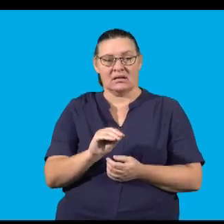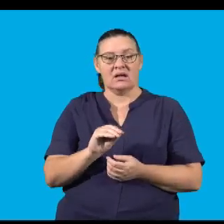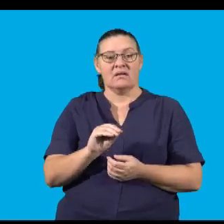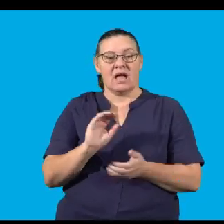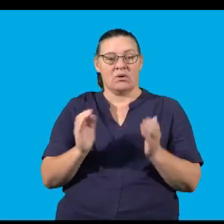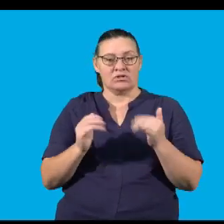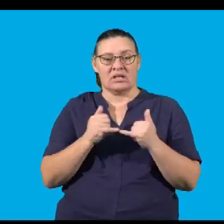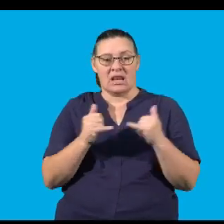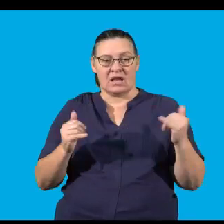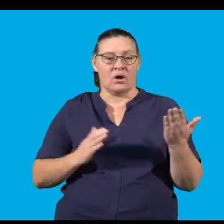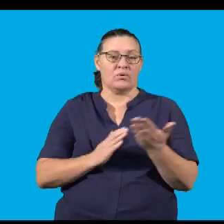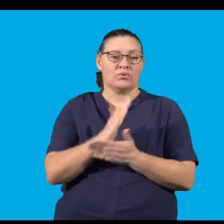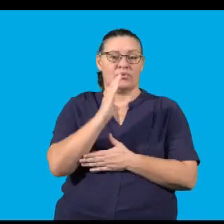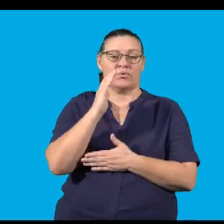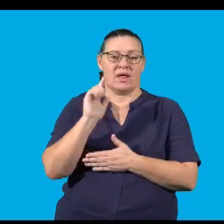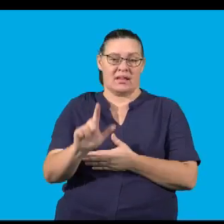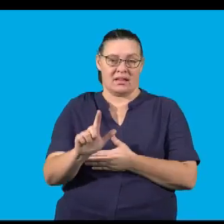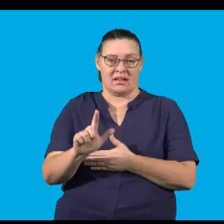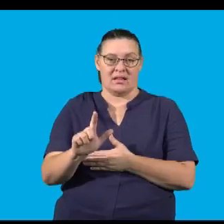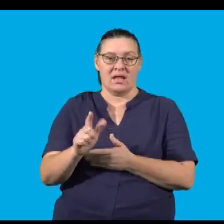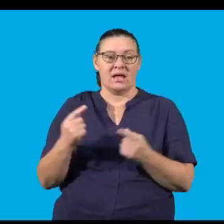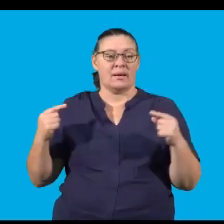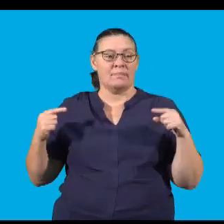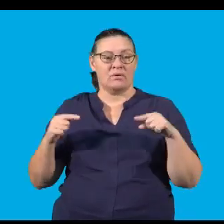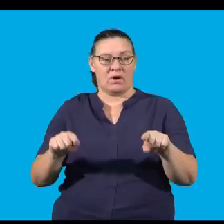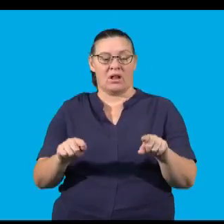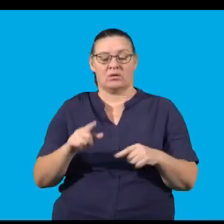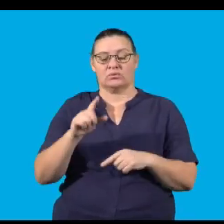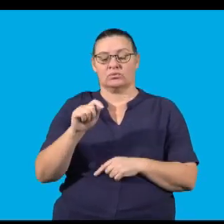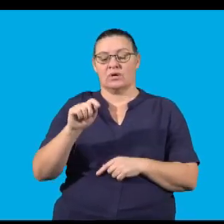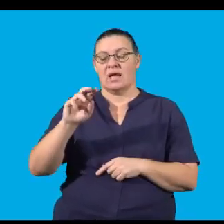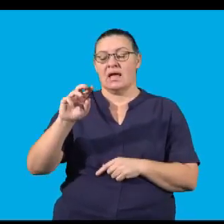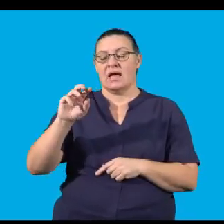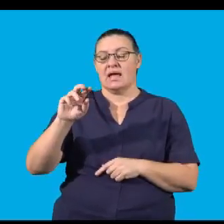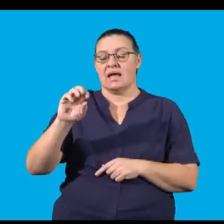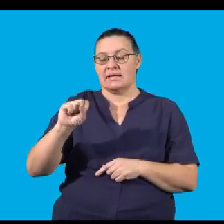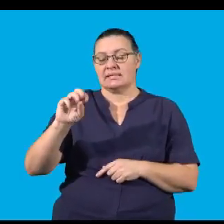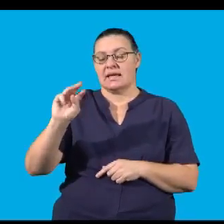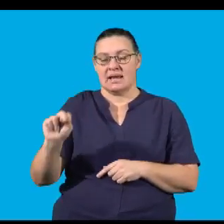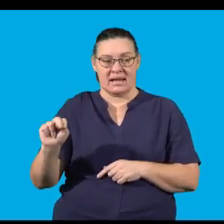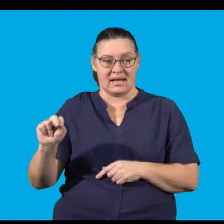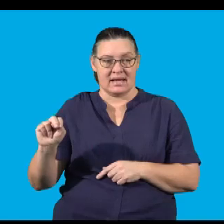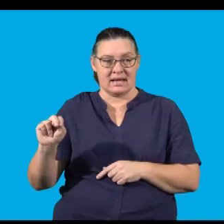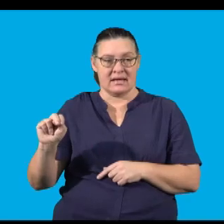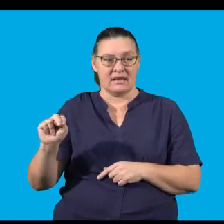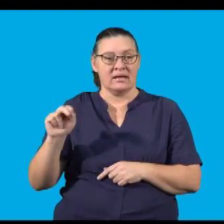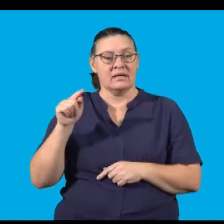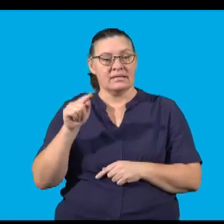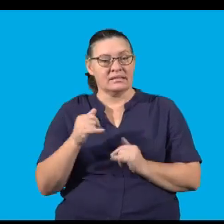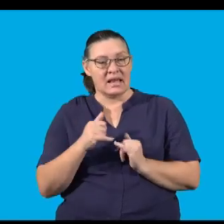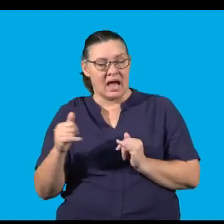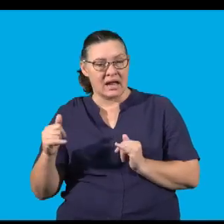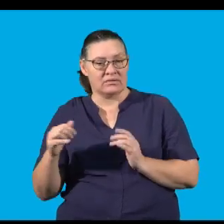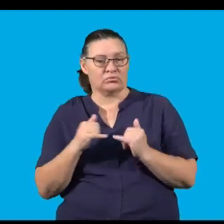of a line which passes through L and is parallel to SN. So this is interesting. This line is